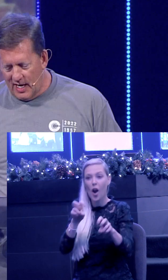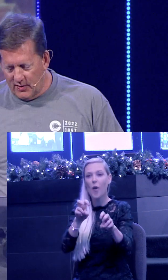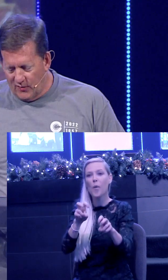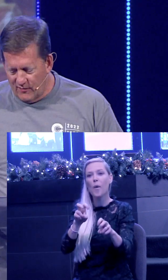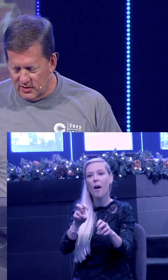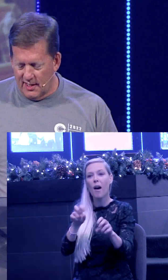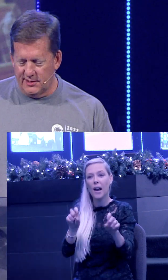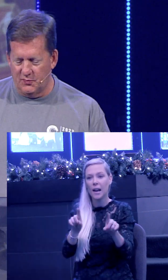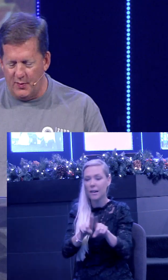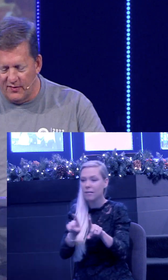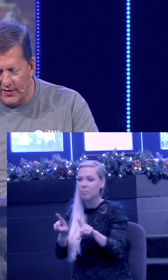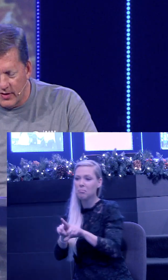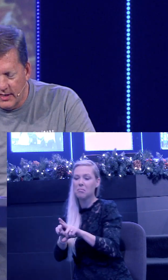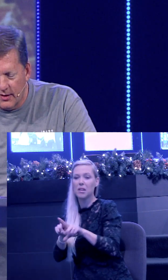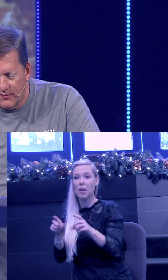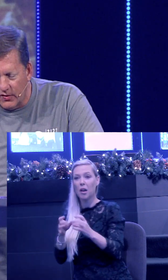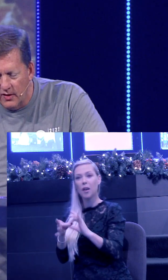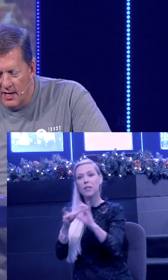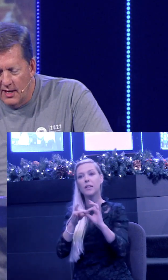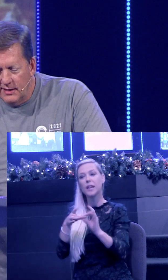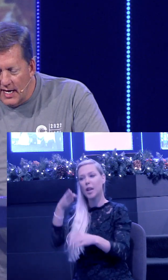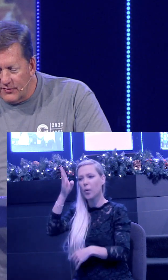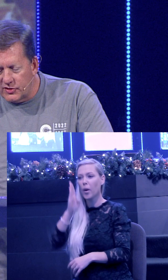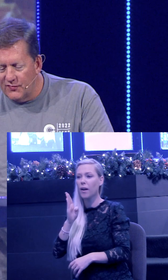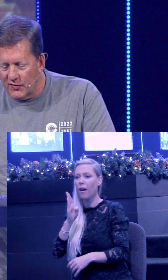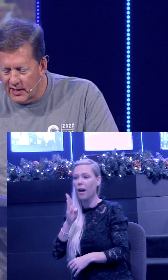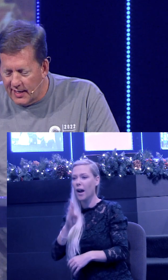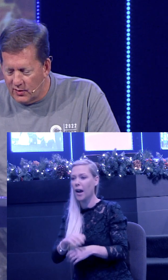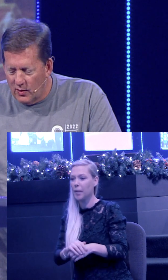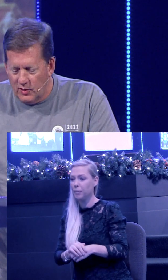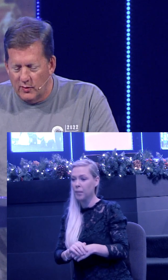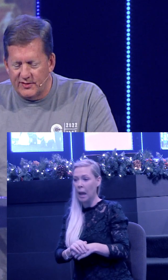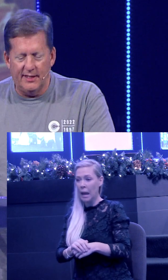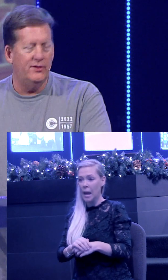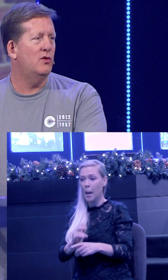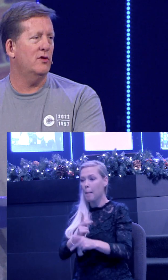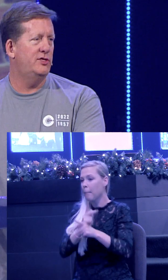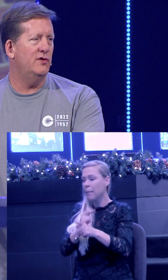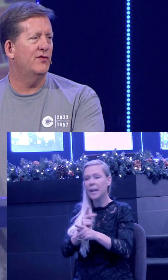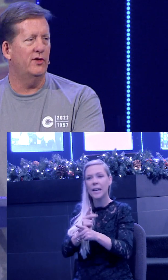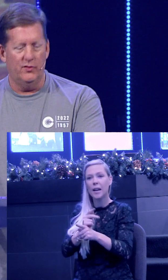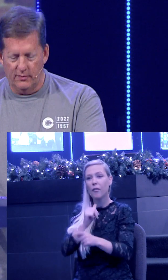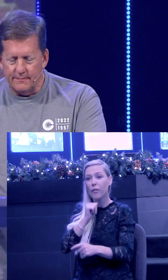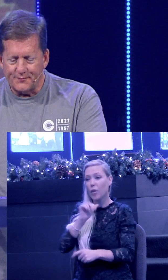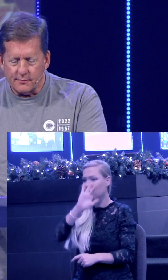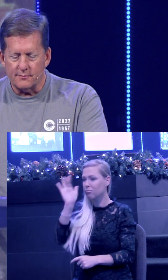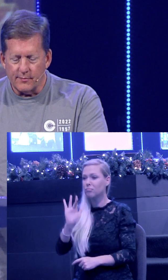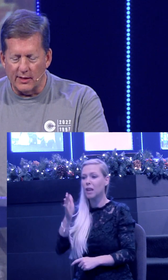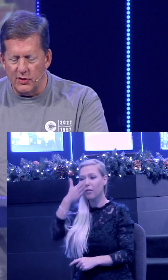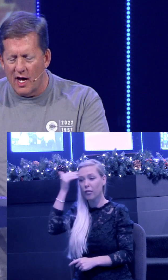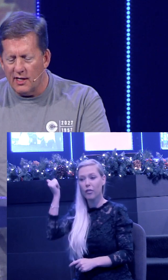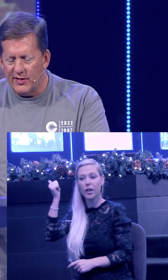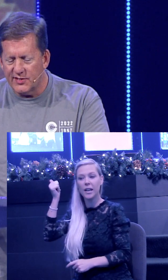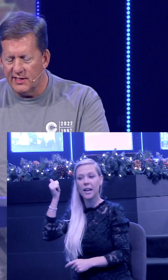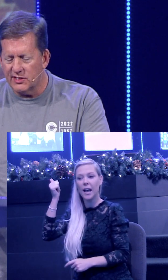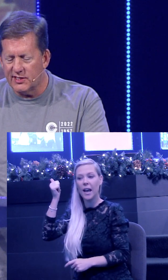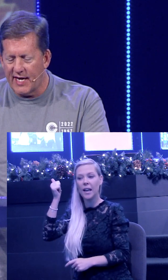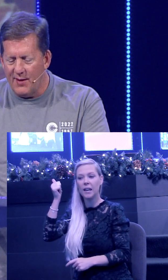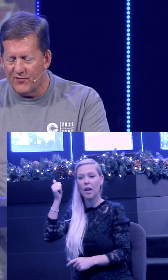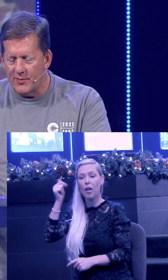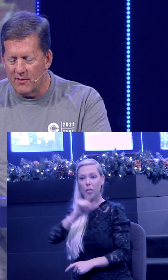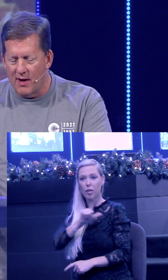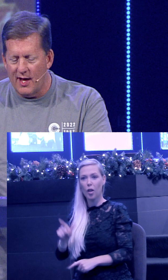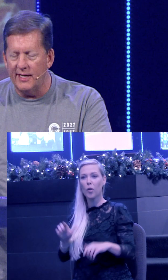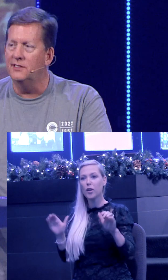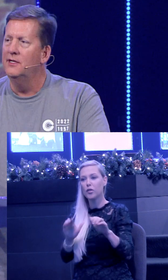Deuteronomy chapter 4, verse 9 says, "Be very careful never to forget what you have seen the Lord do for you. Do not let these things